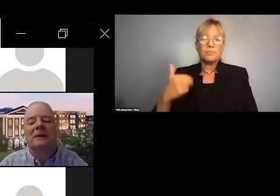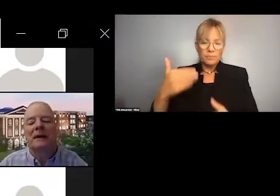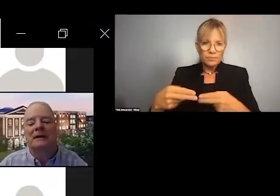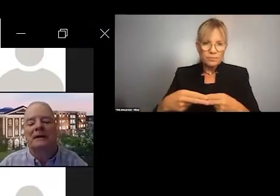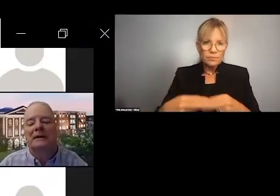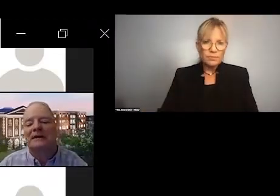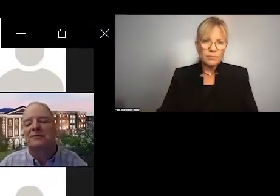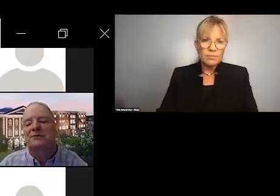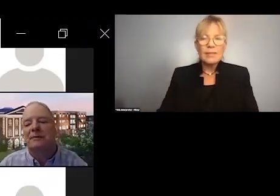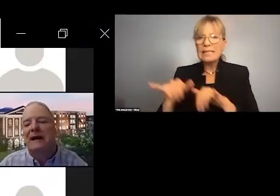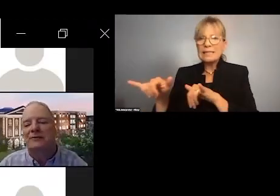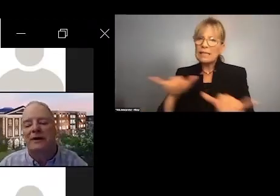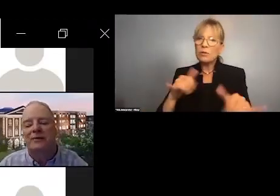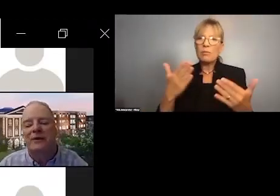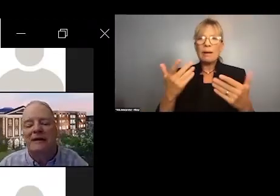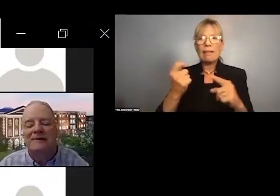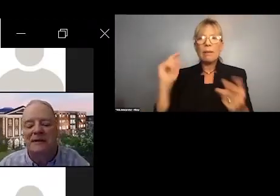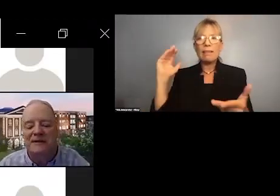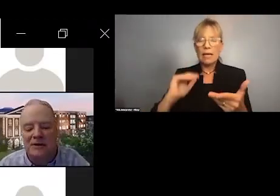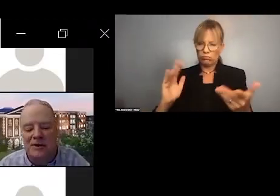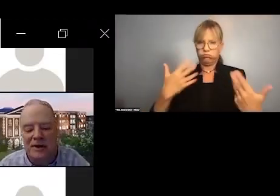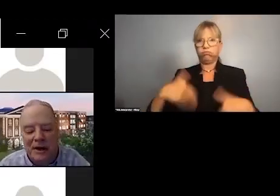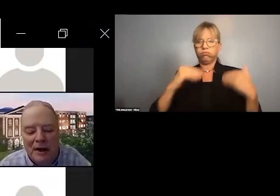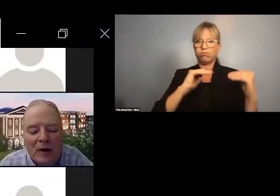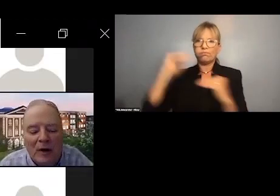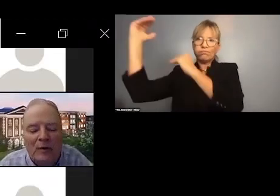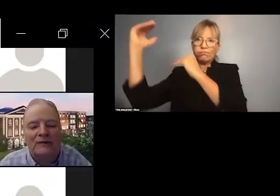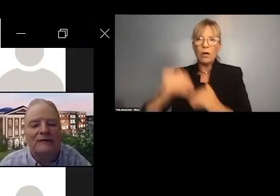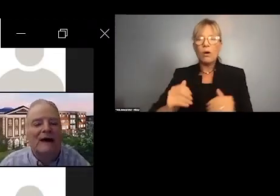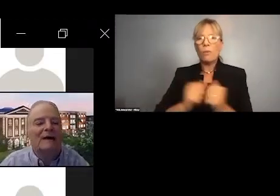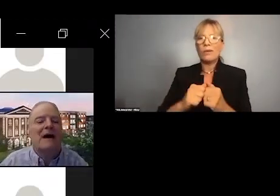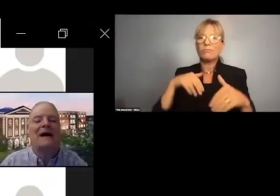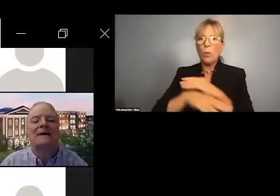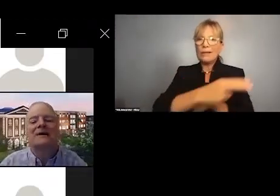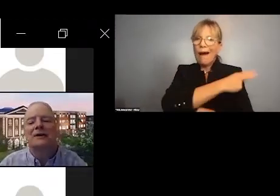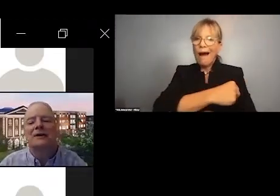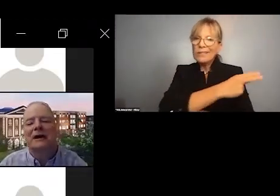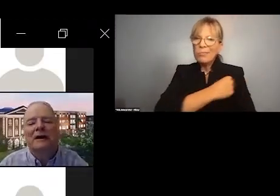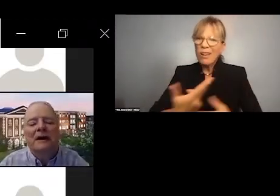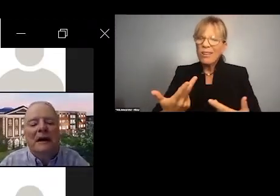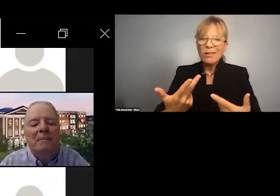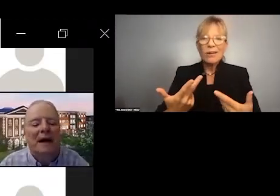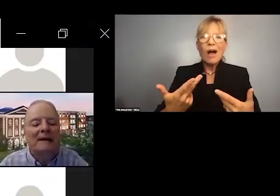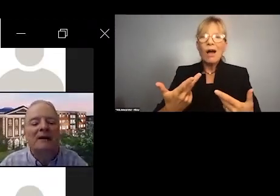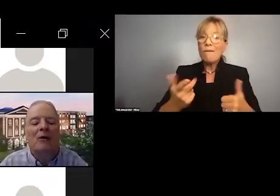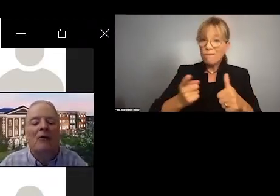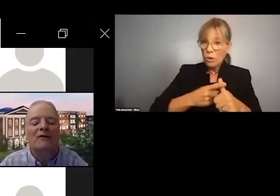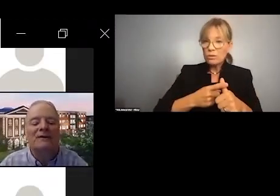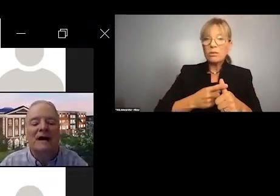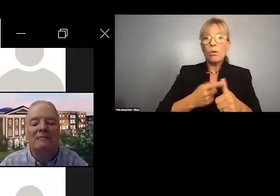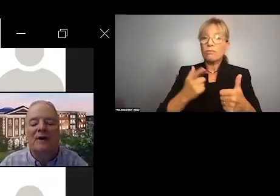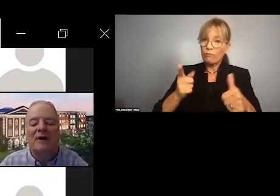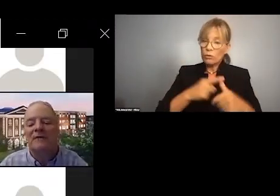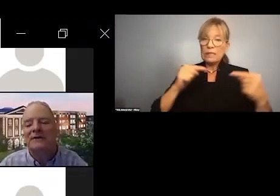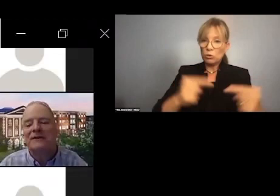And a similar, but maybe a little less dramatic trend with hospitalization. So it was high initially,